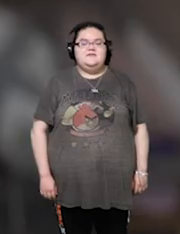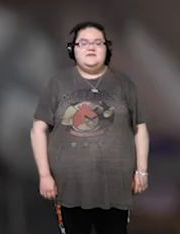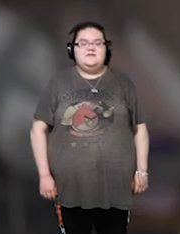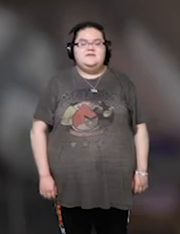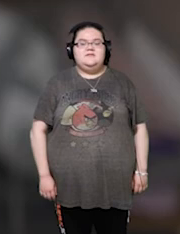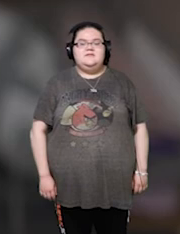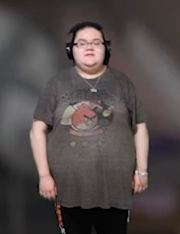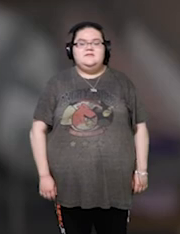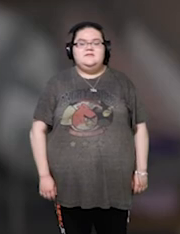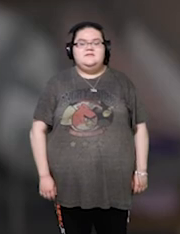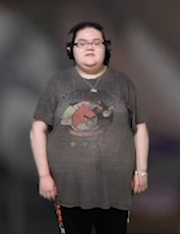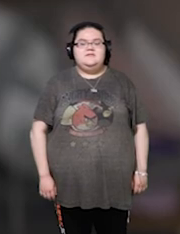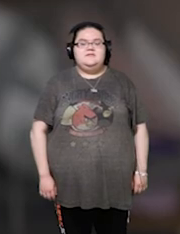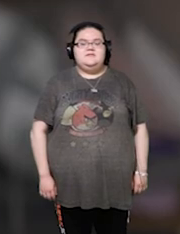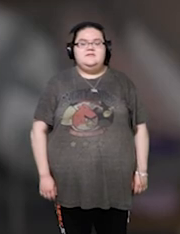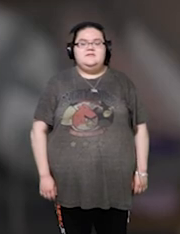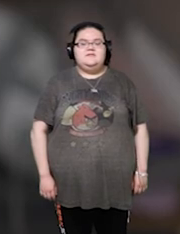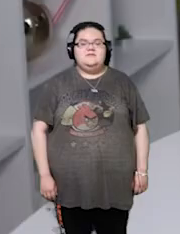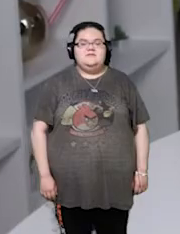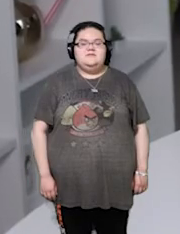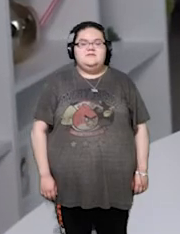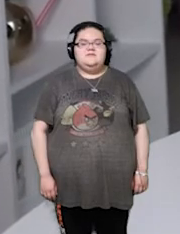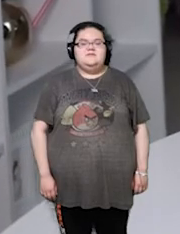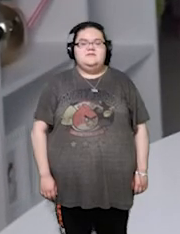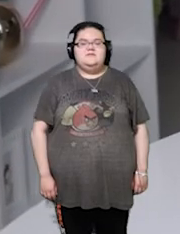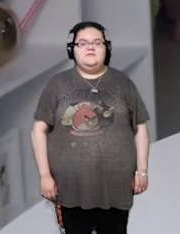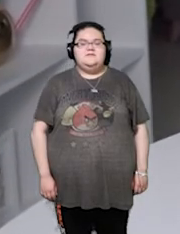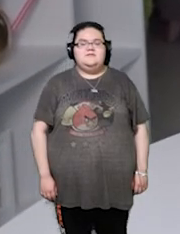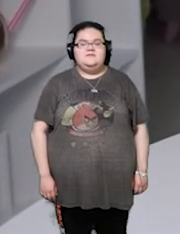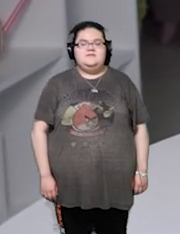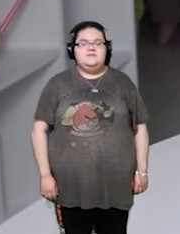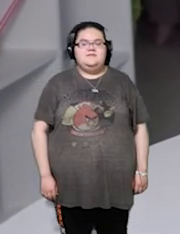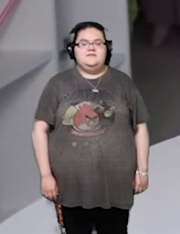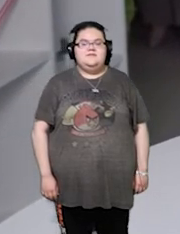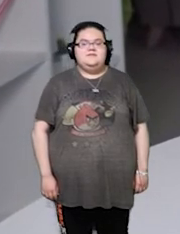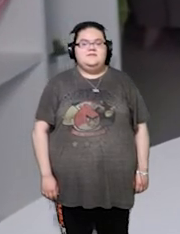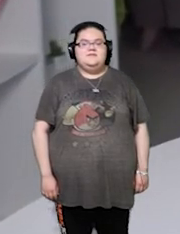And my nose is literally in the wick. Now, a secret here, right?